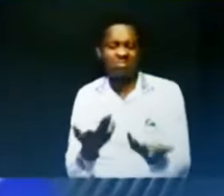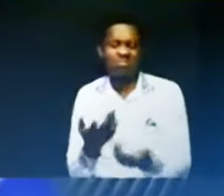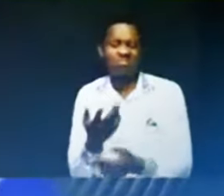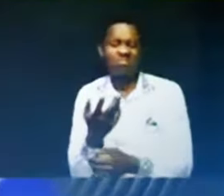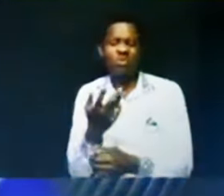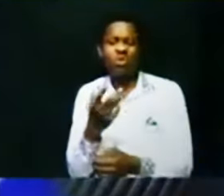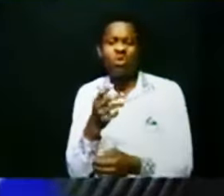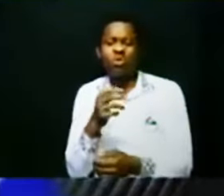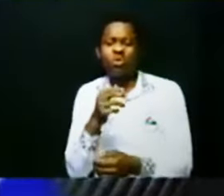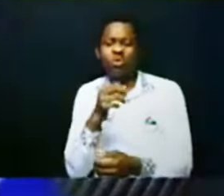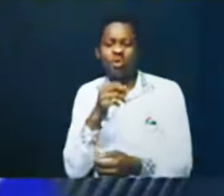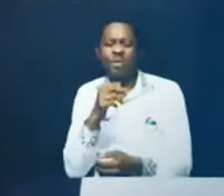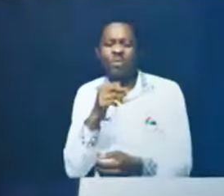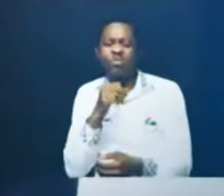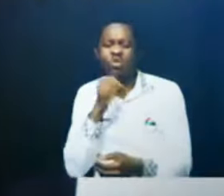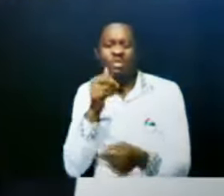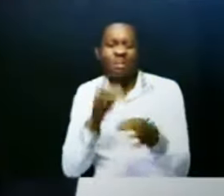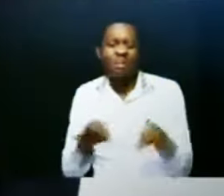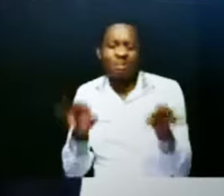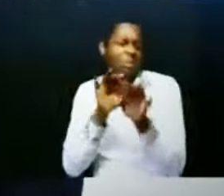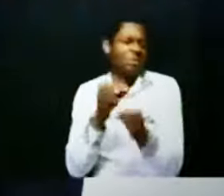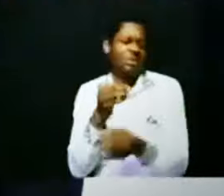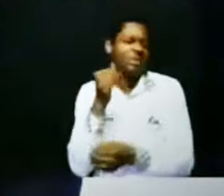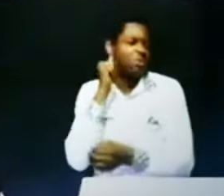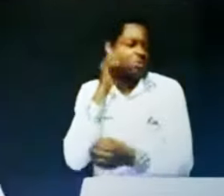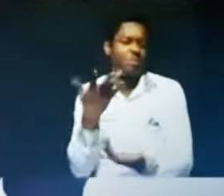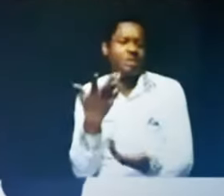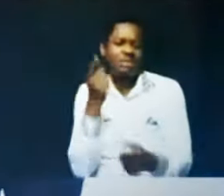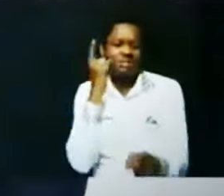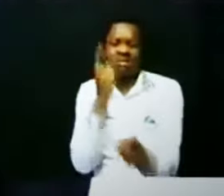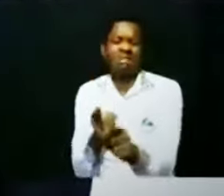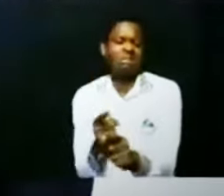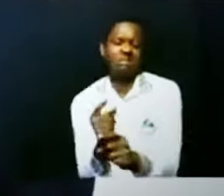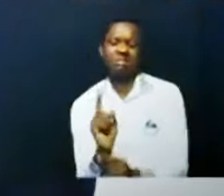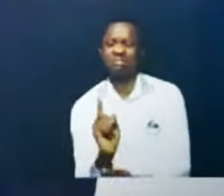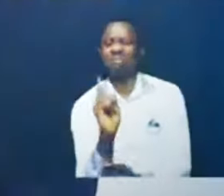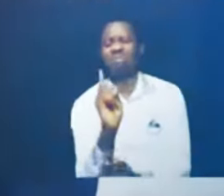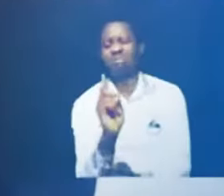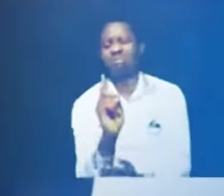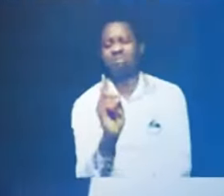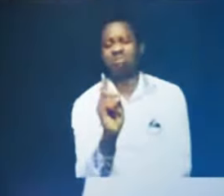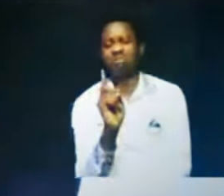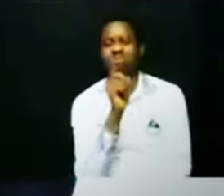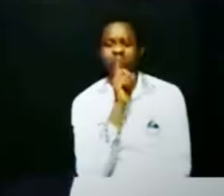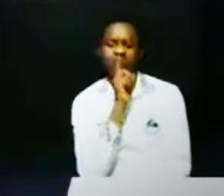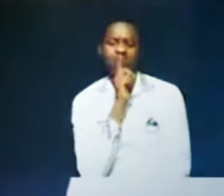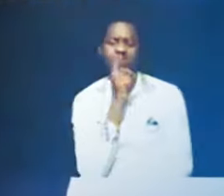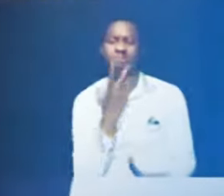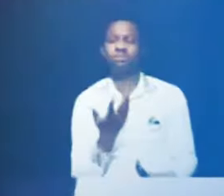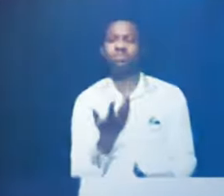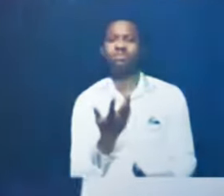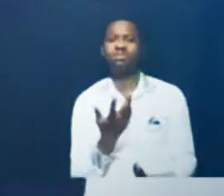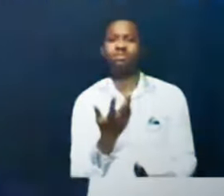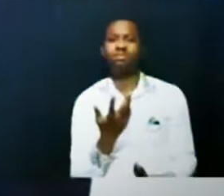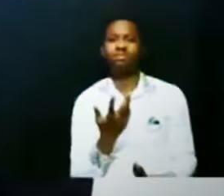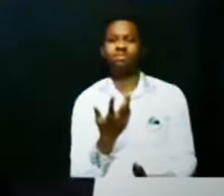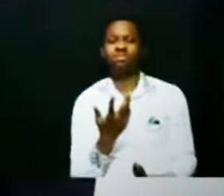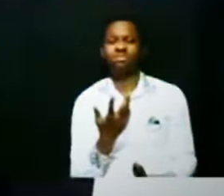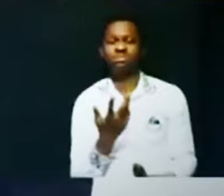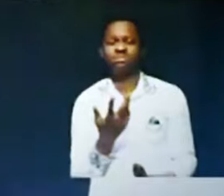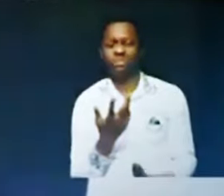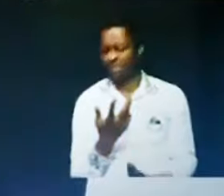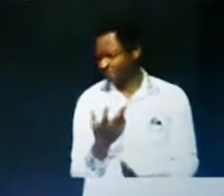anase metahwe e wo we ho no tell some say Tamar the awere ho etina ninu Absalom fie. Can you imagine this